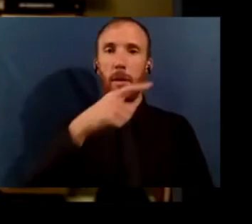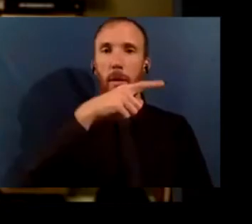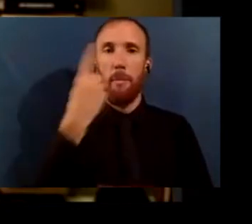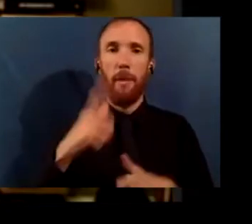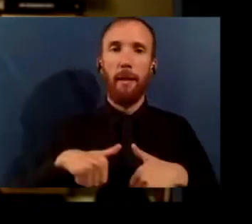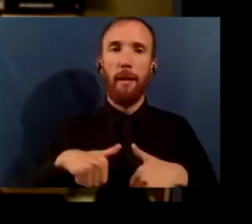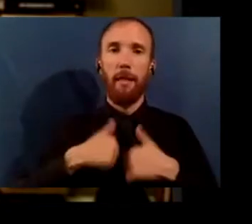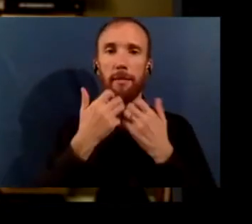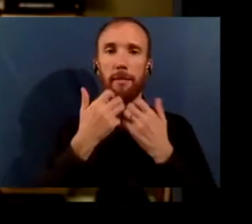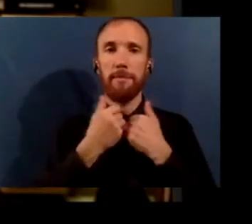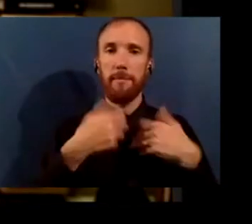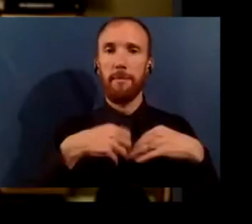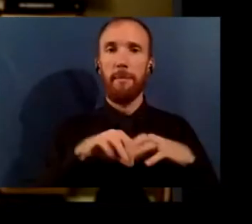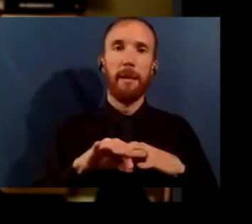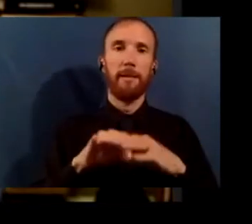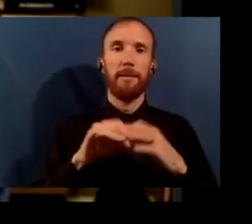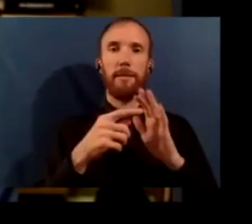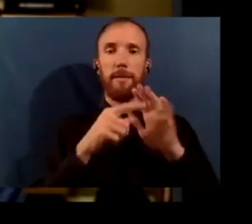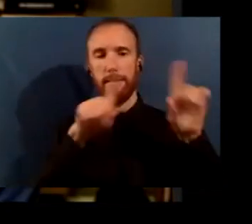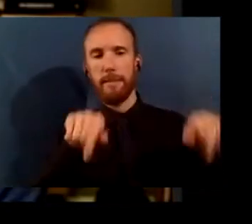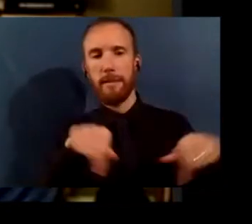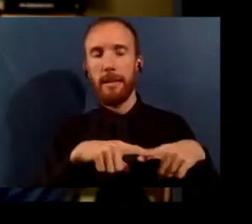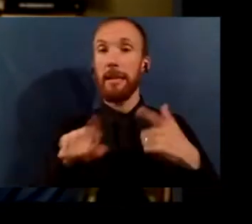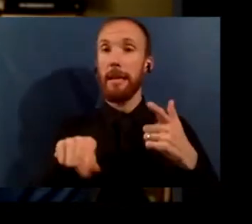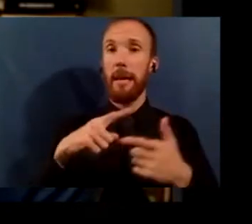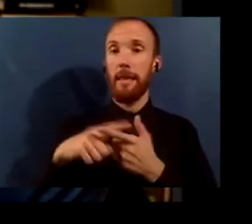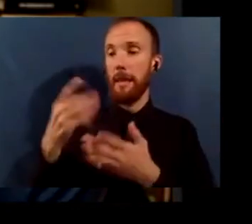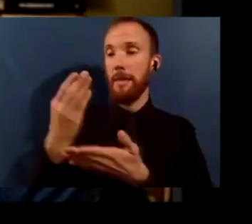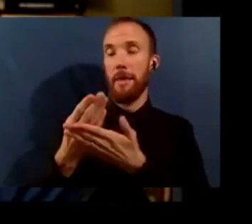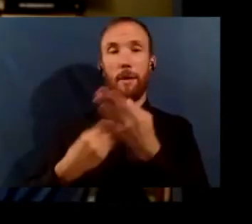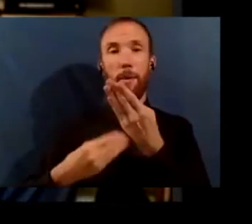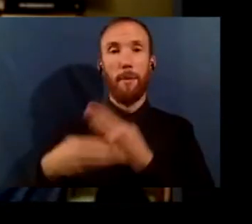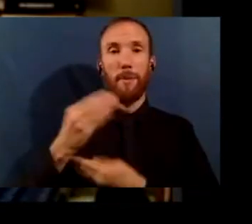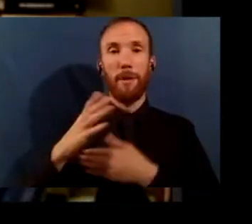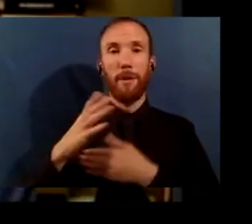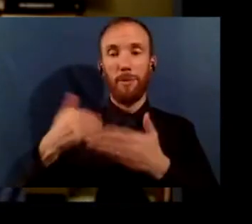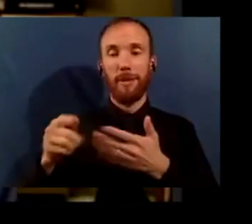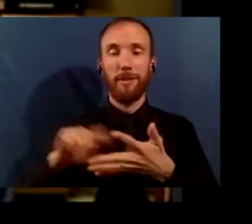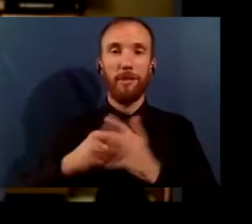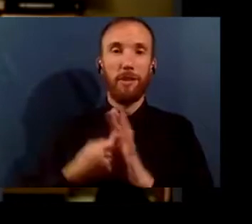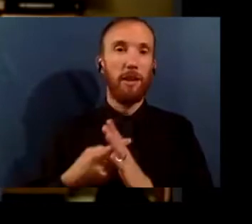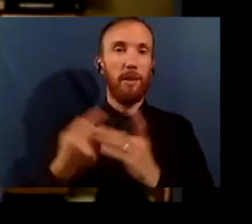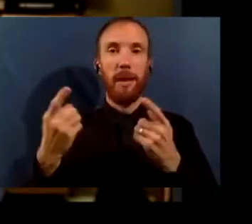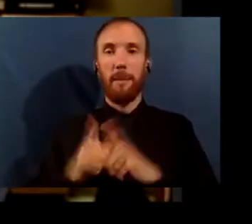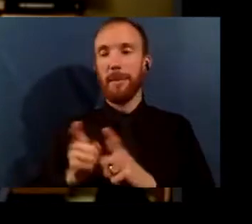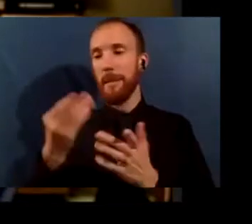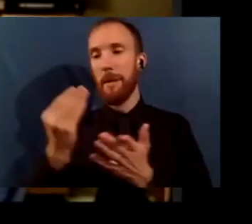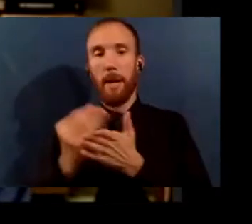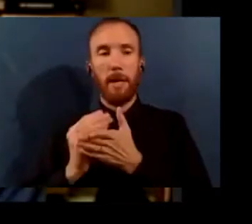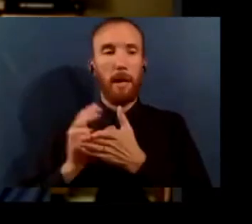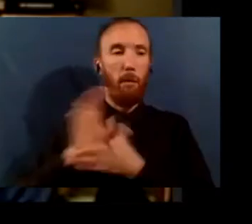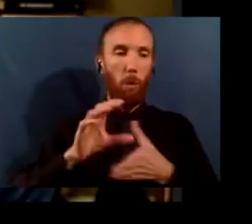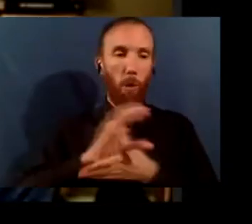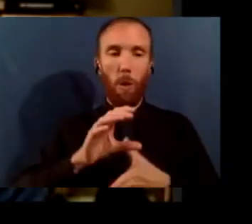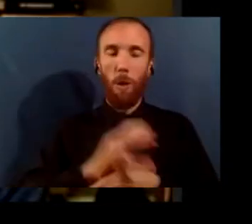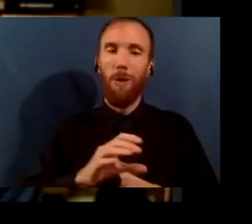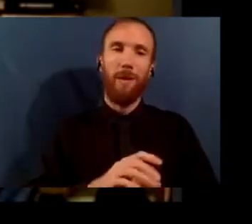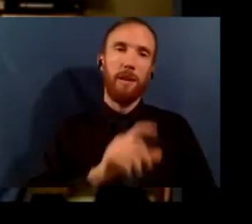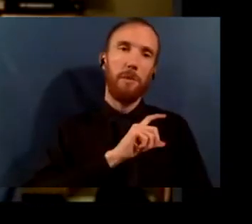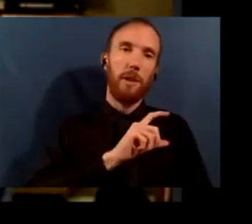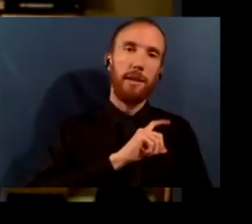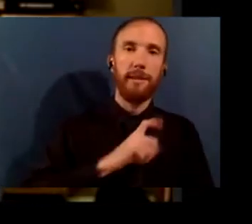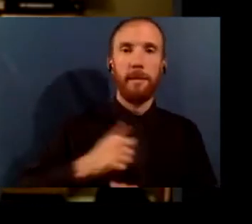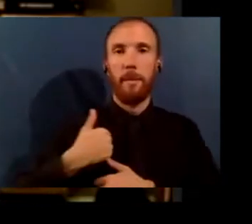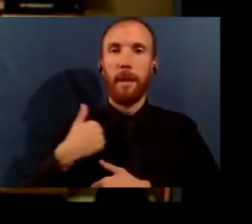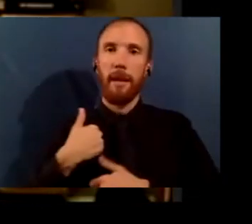when the budgetary process opens up, again, they'll overfund the police departments. They'll overfund the military. They'll have a new, you know,